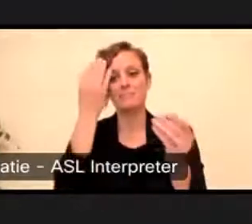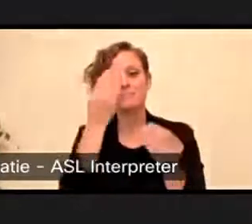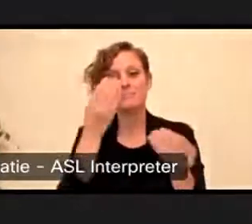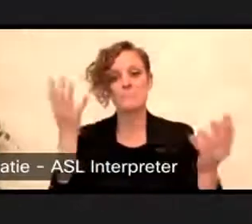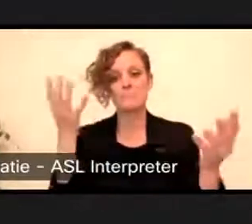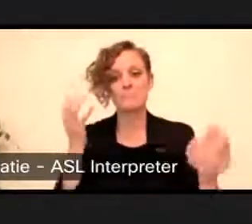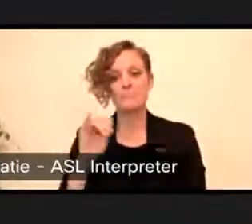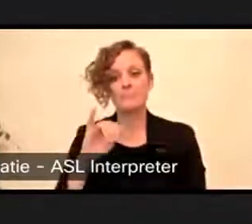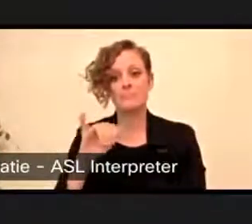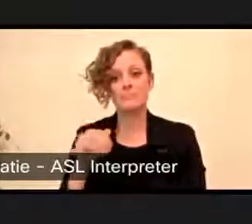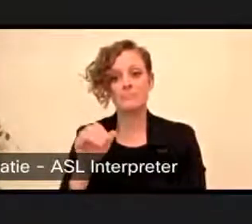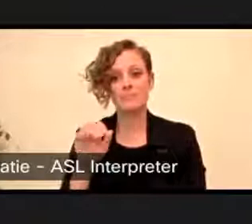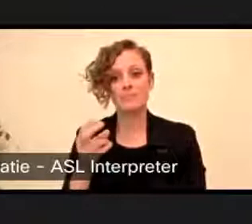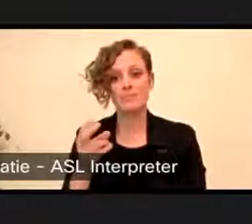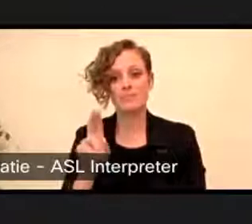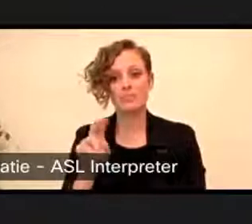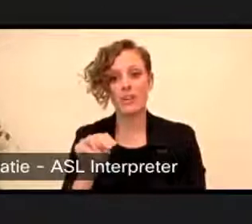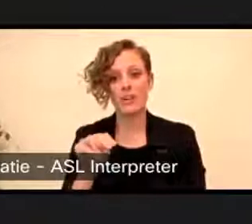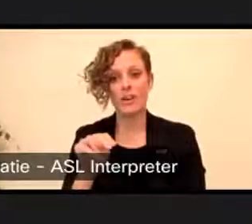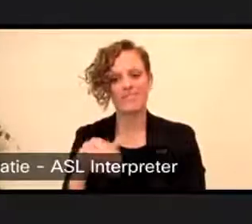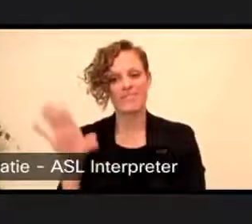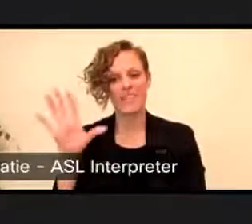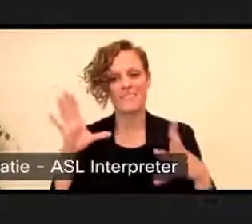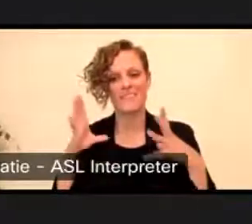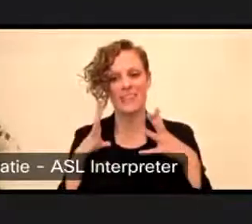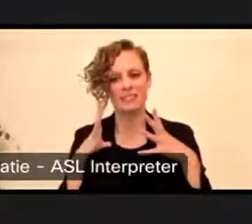joining us, but we'll get started in just a couple minutes.